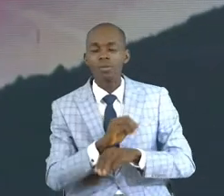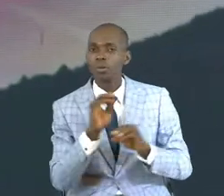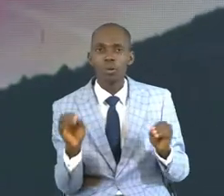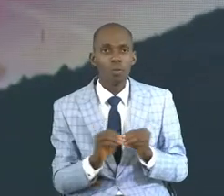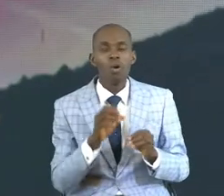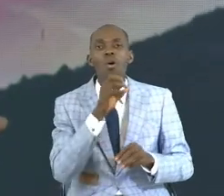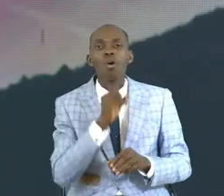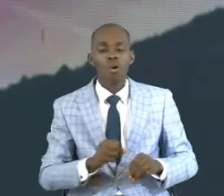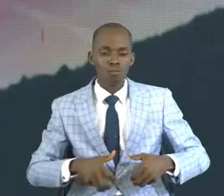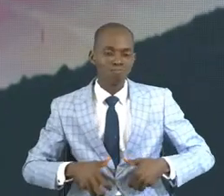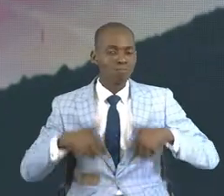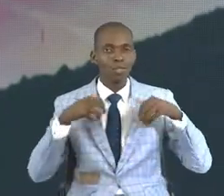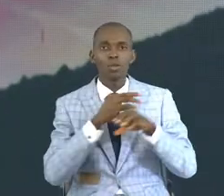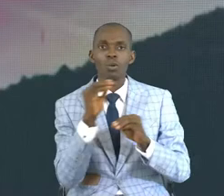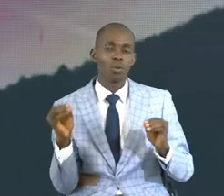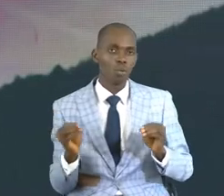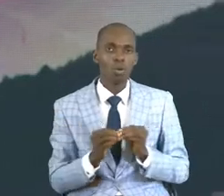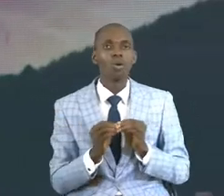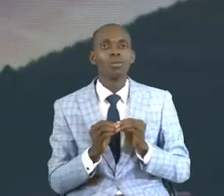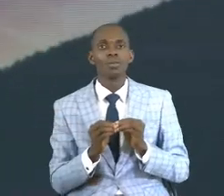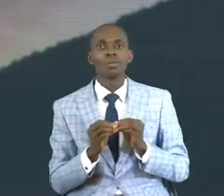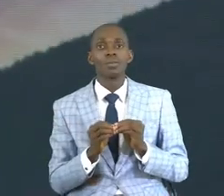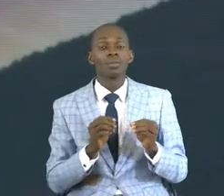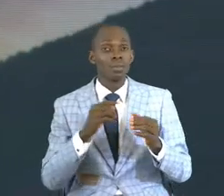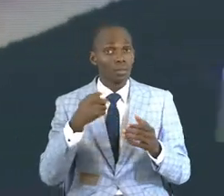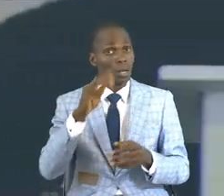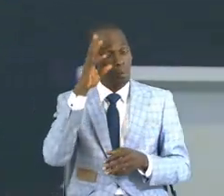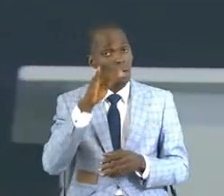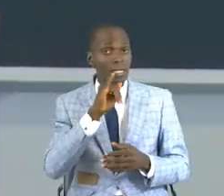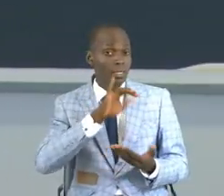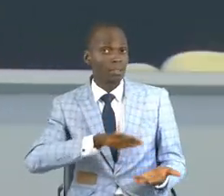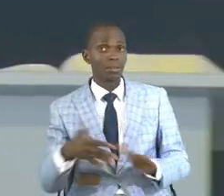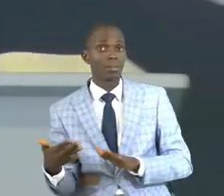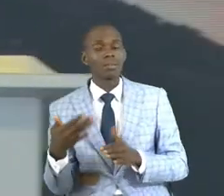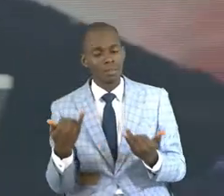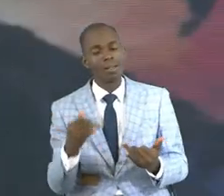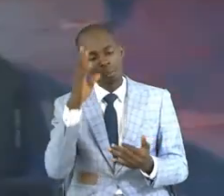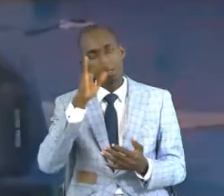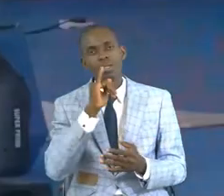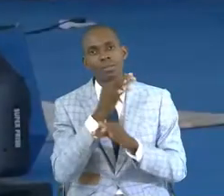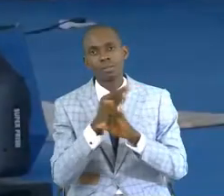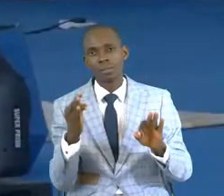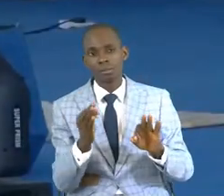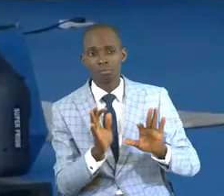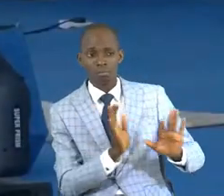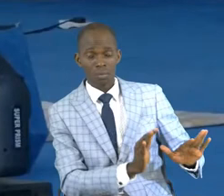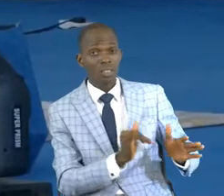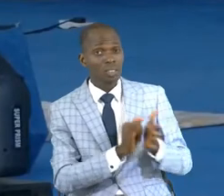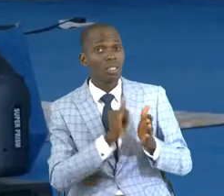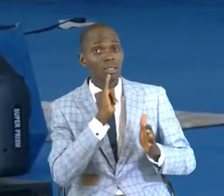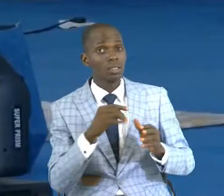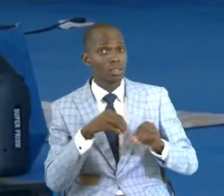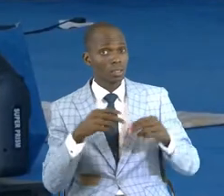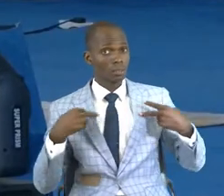violence, old disposition. The man is dead. The man is free. Now spiritual. What the Lord is saying